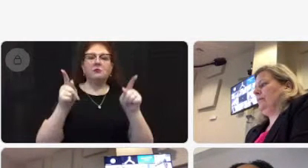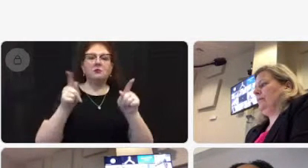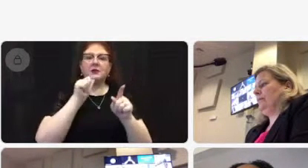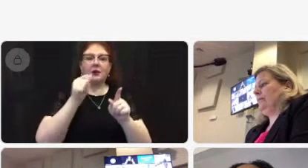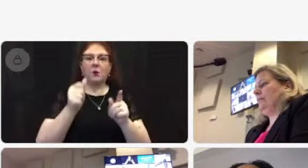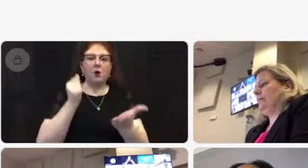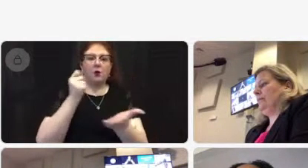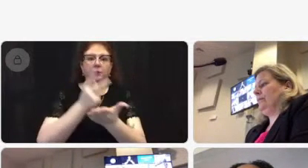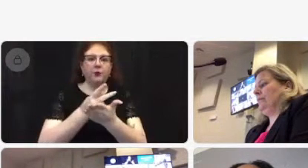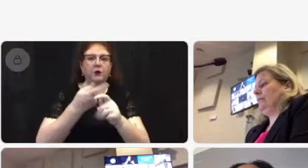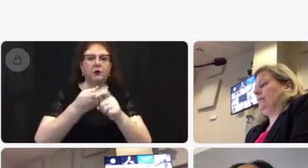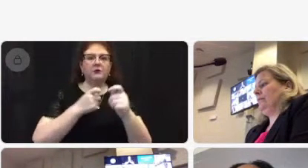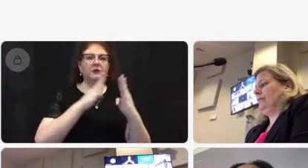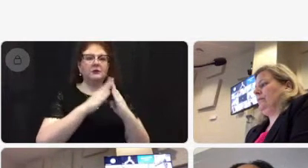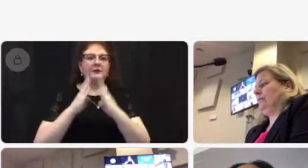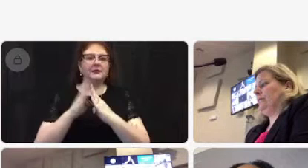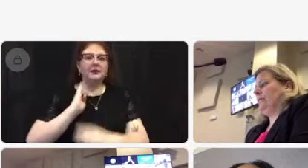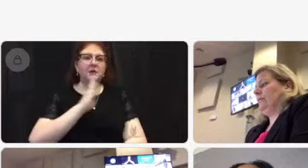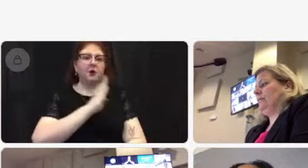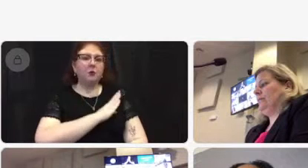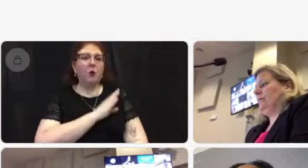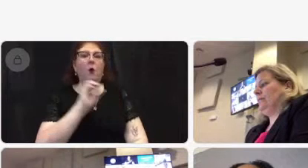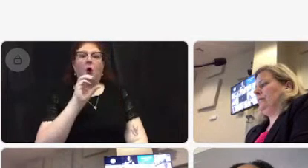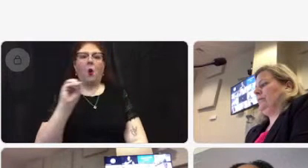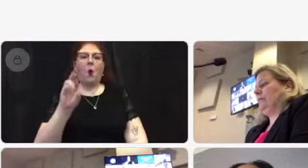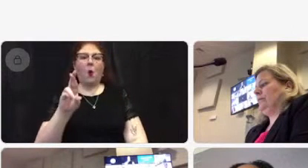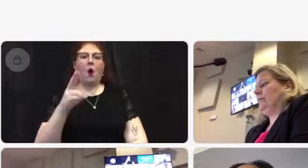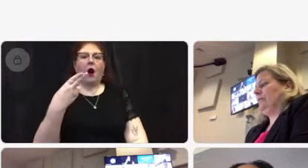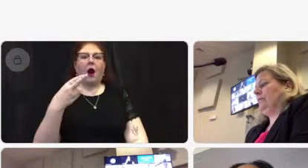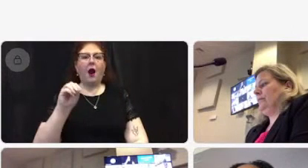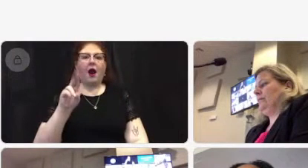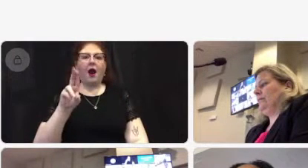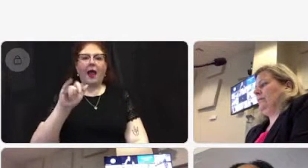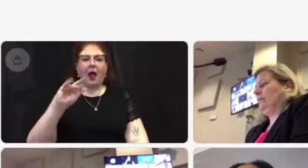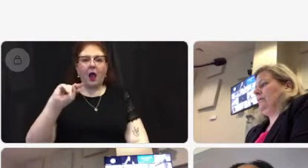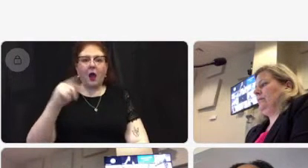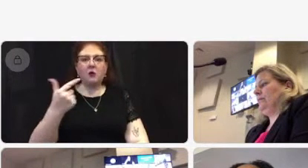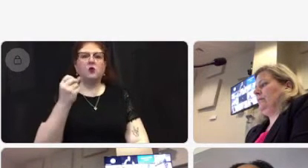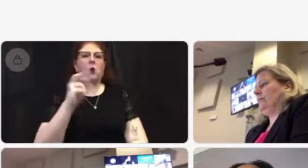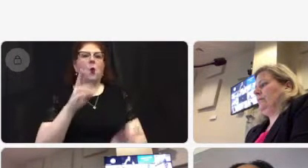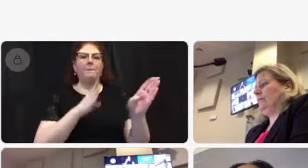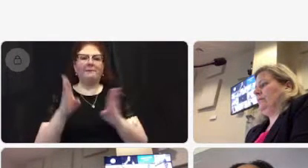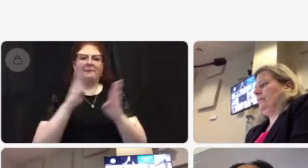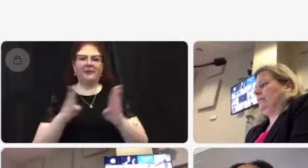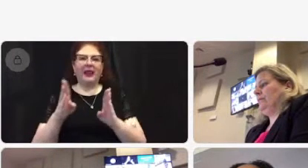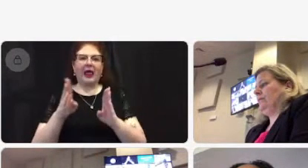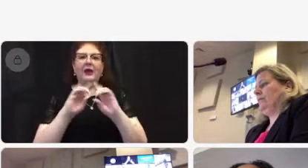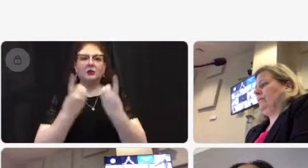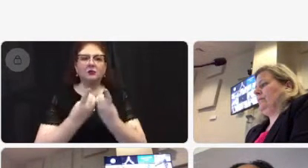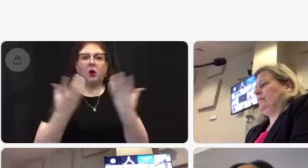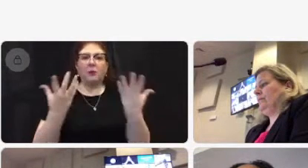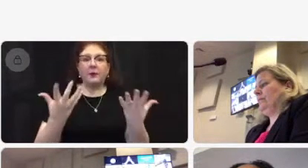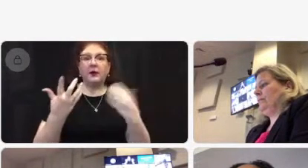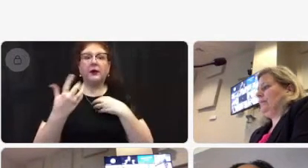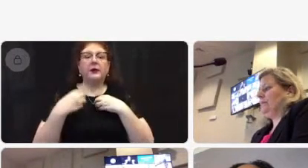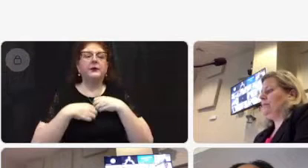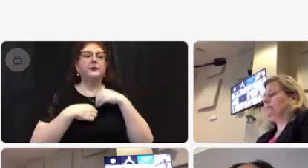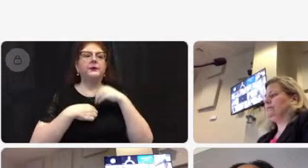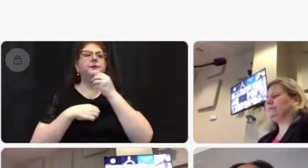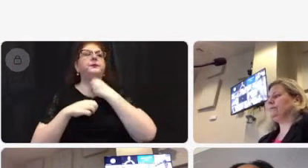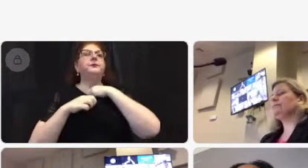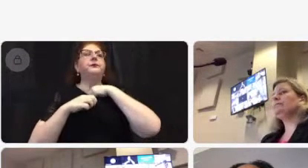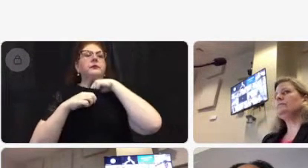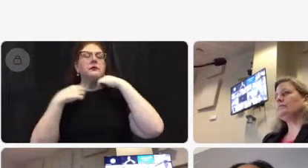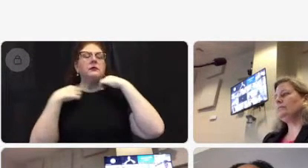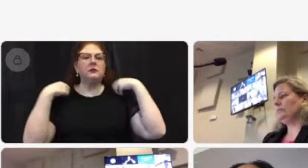the city board or from the housing or the planning department. I think we have one of those coming up tomorrow